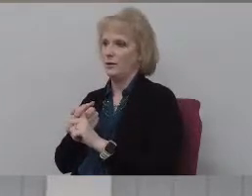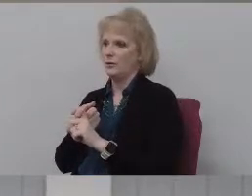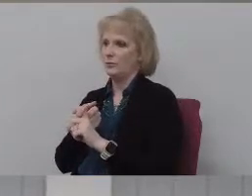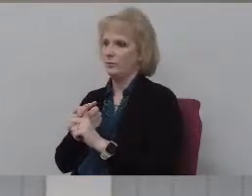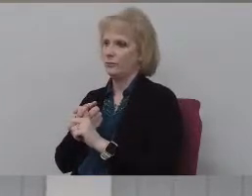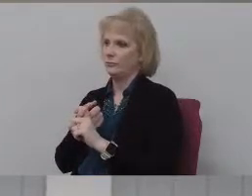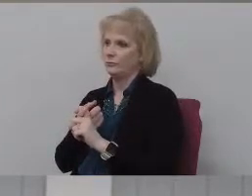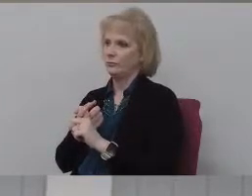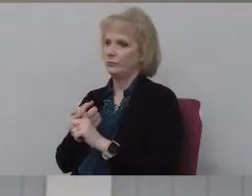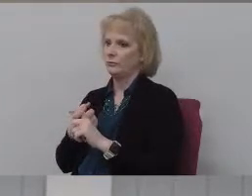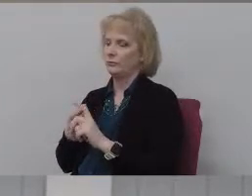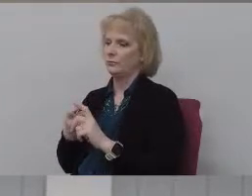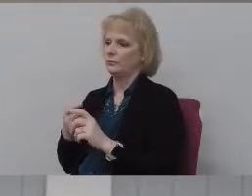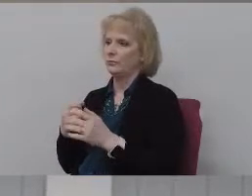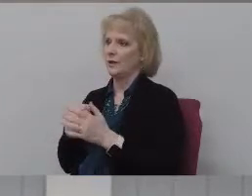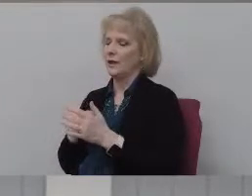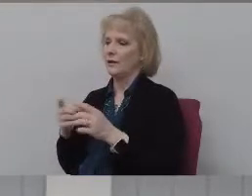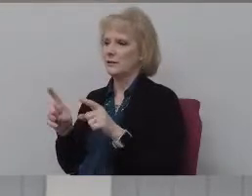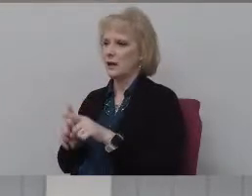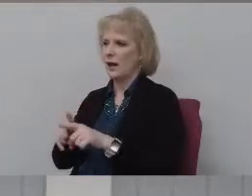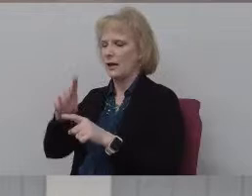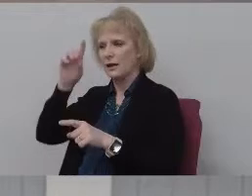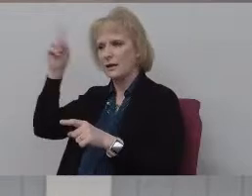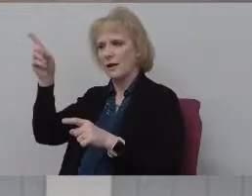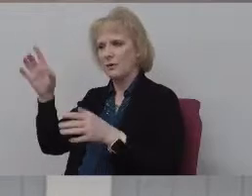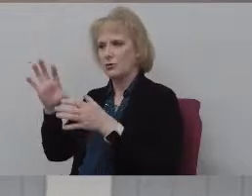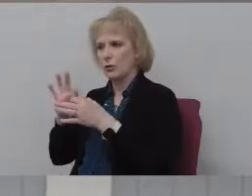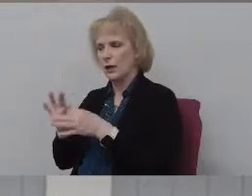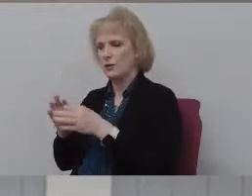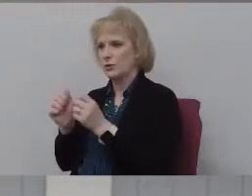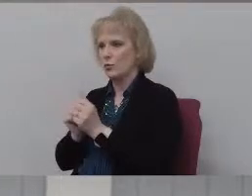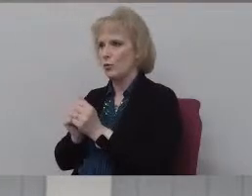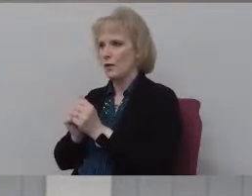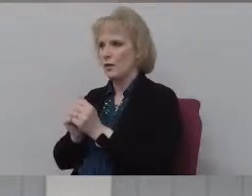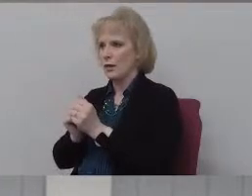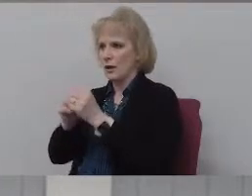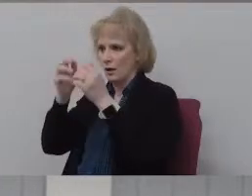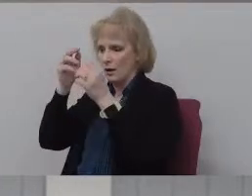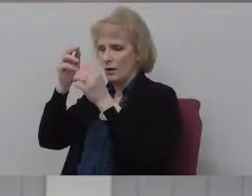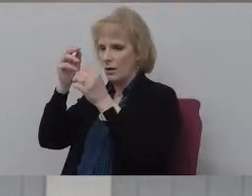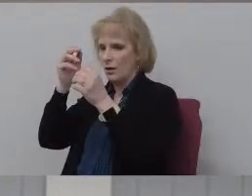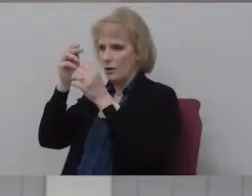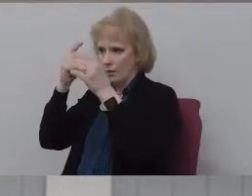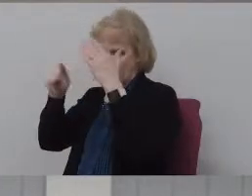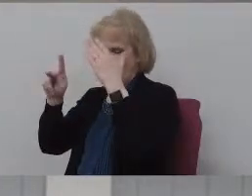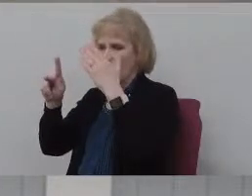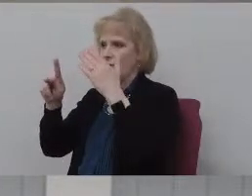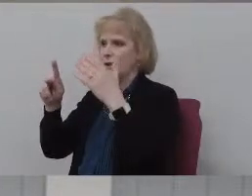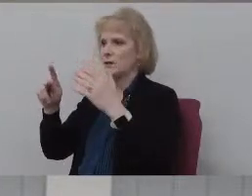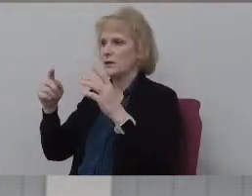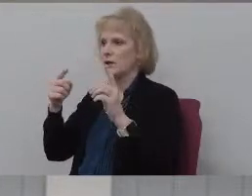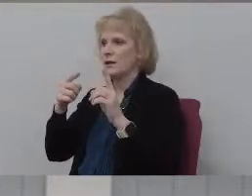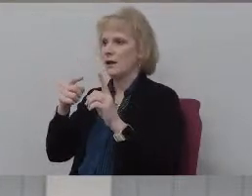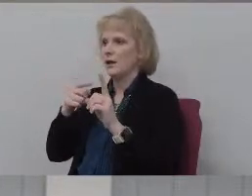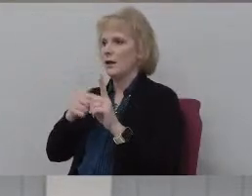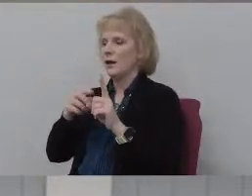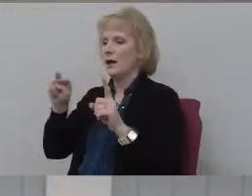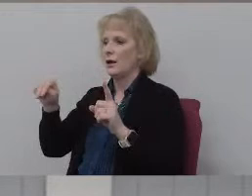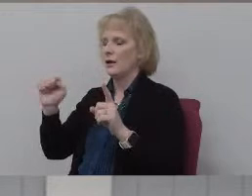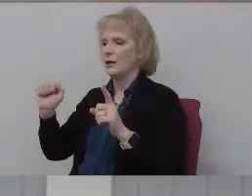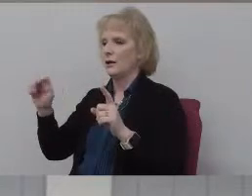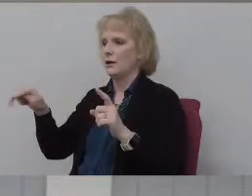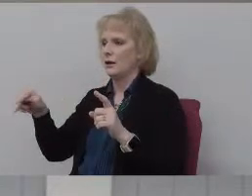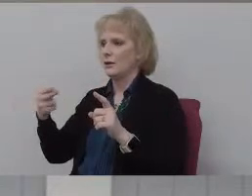name like that. It's like David's relationship with the prophet Nathan was so dear to him that the name